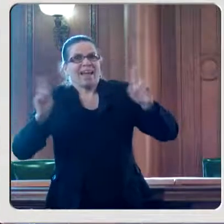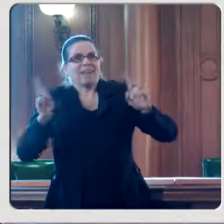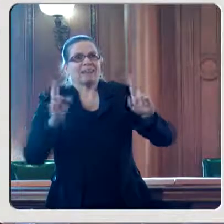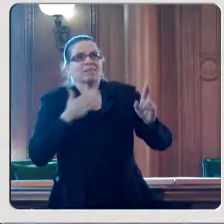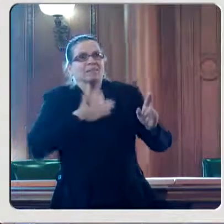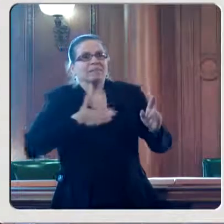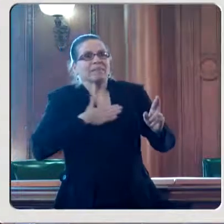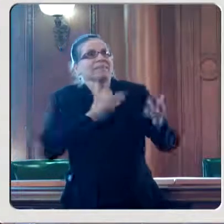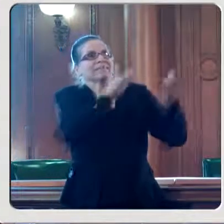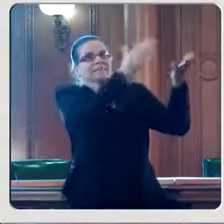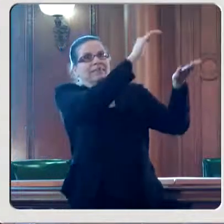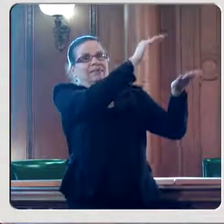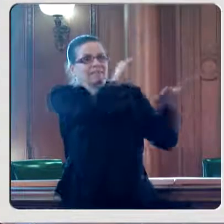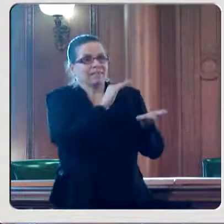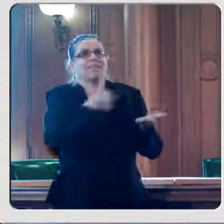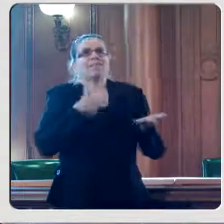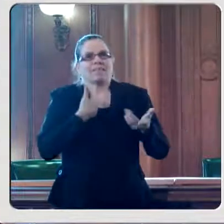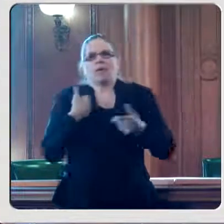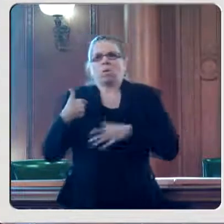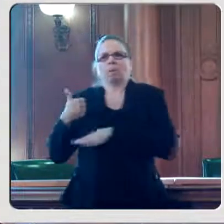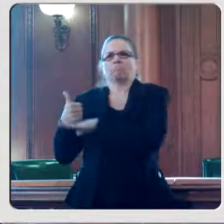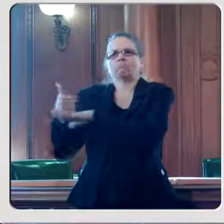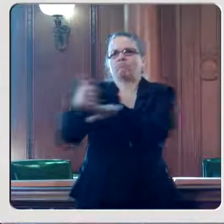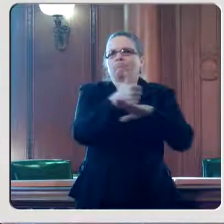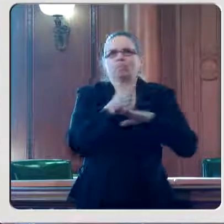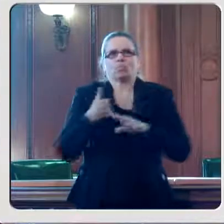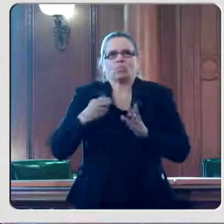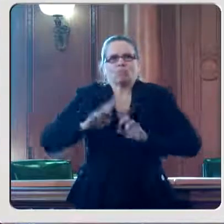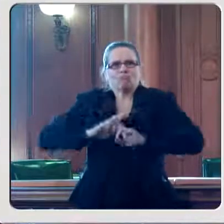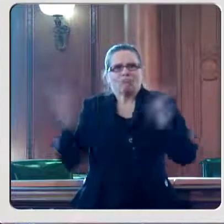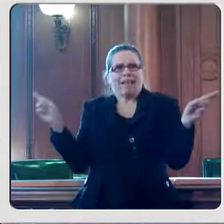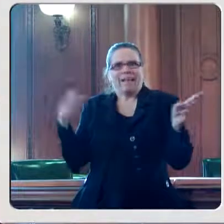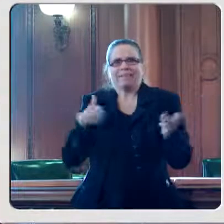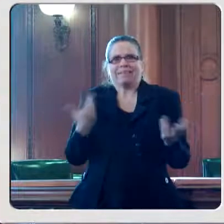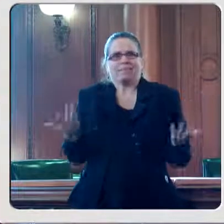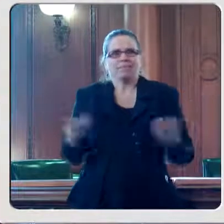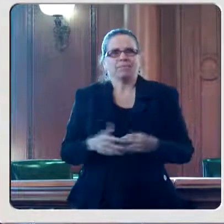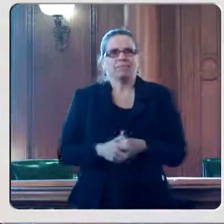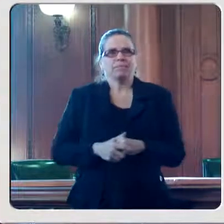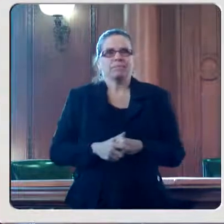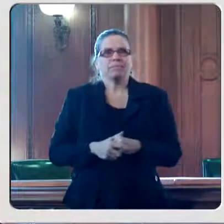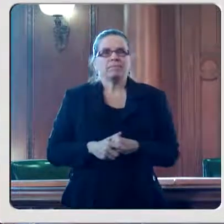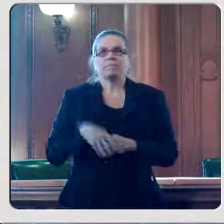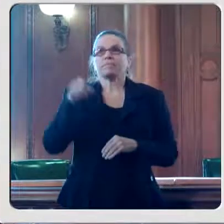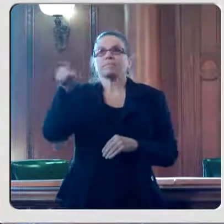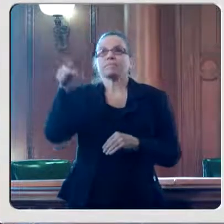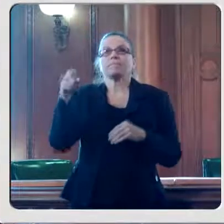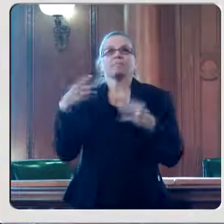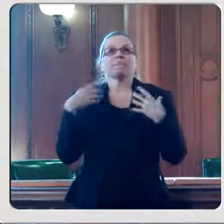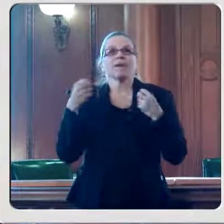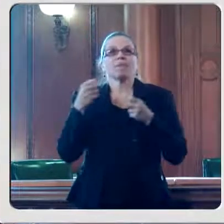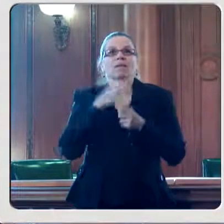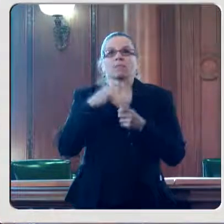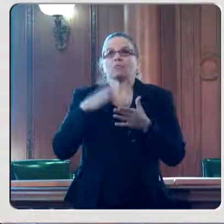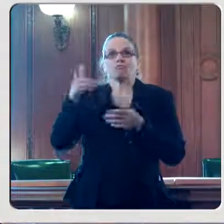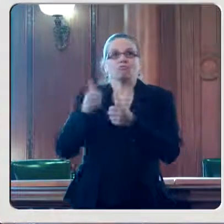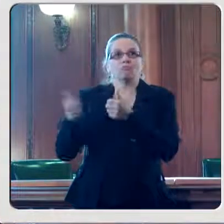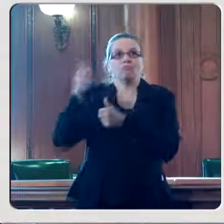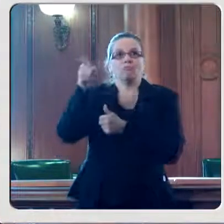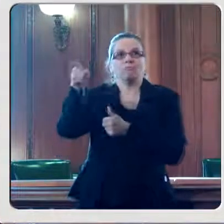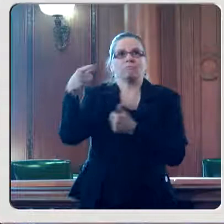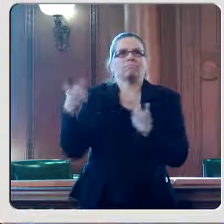the vaccination sites. Helen's very important point she puts across. There must be